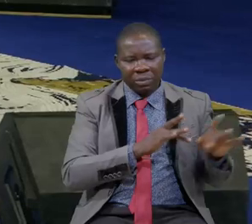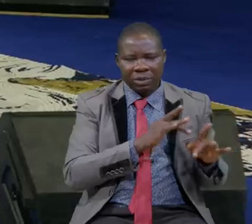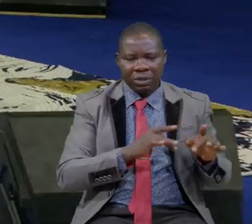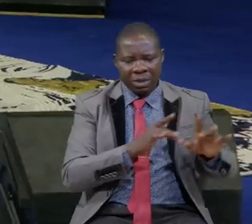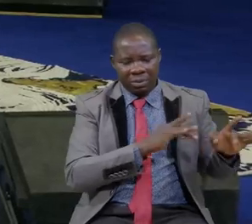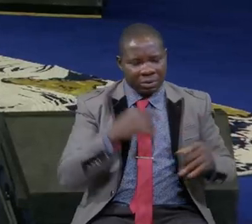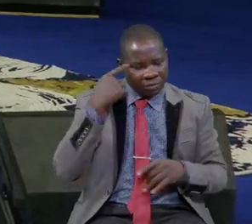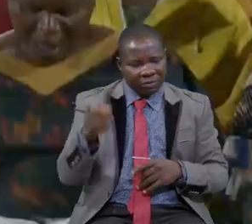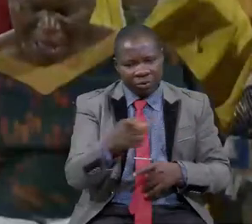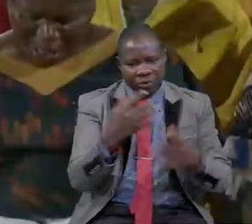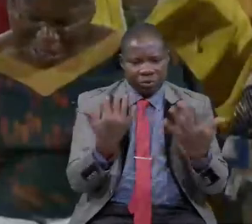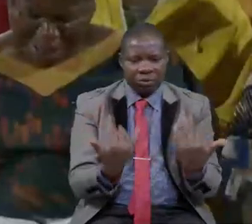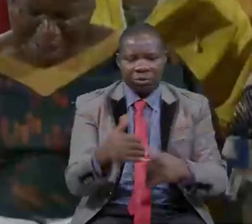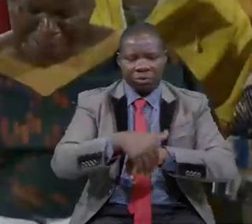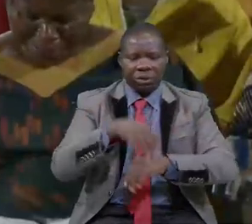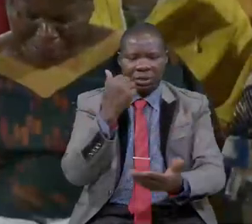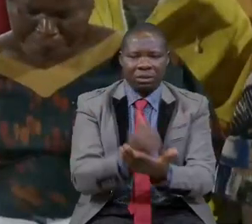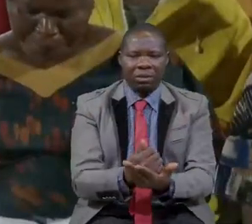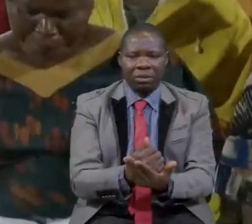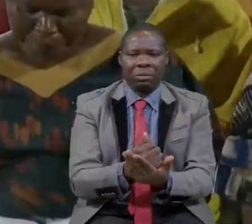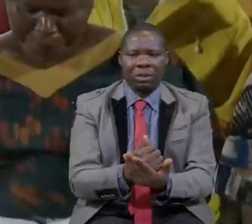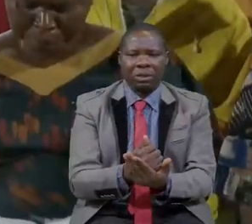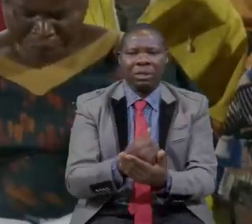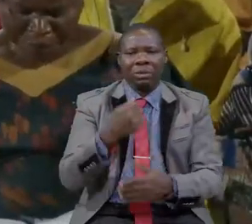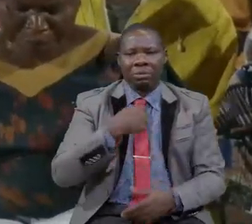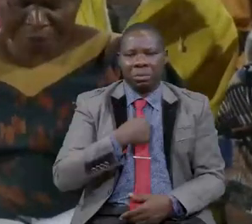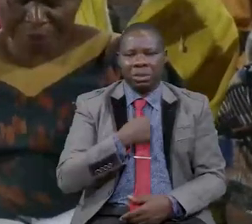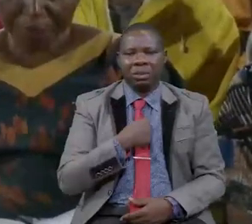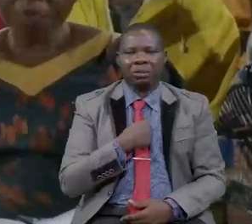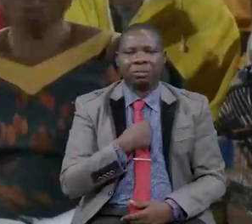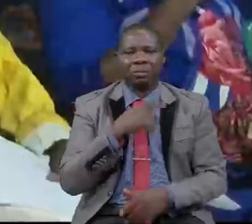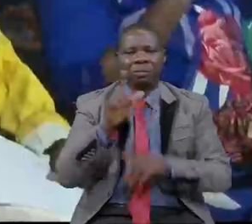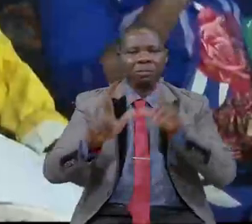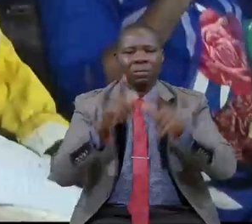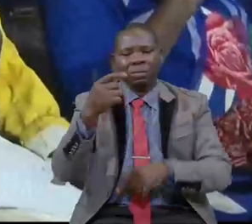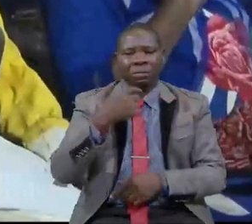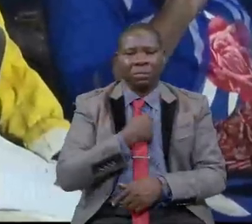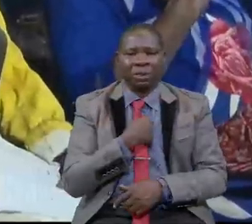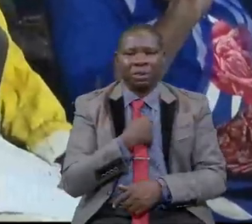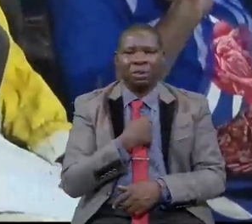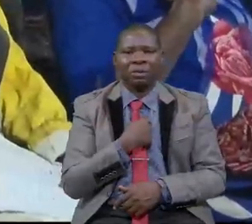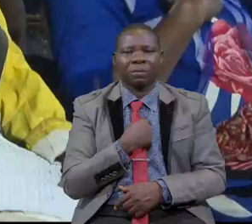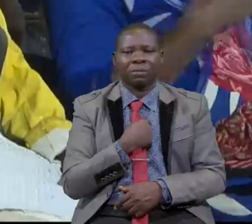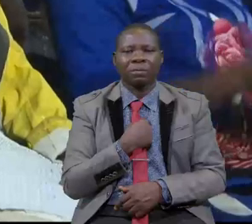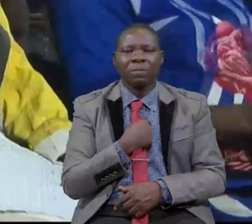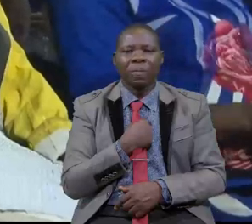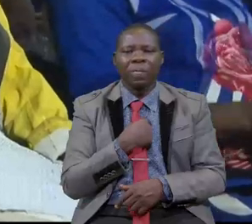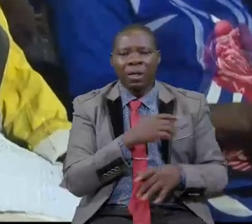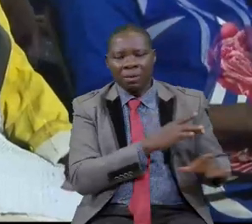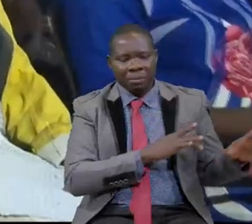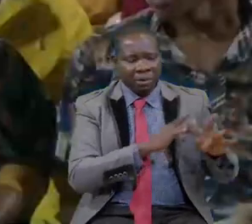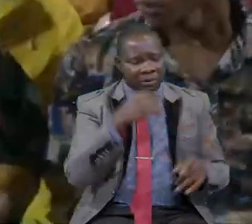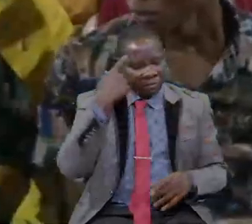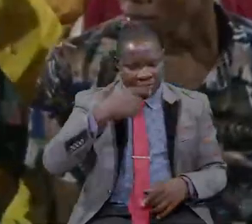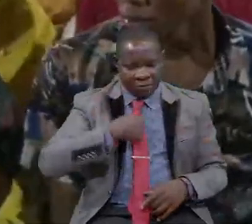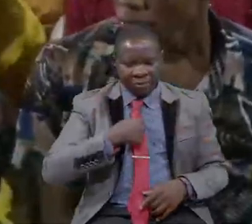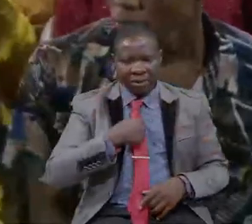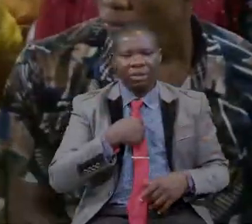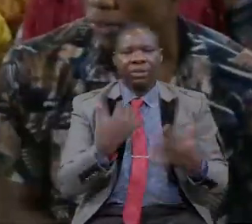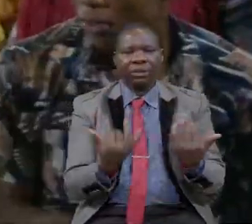tonight. Amen. Me. Me. Me, mercy for me tonight.